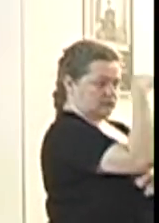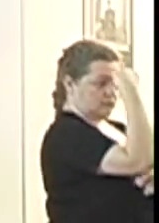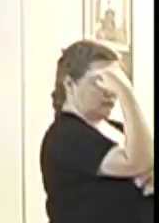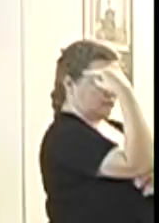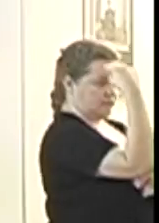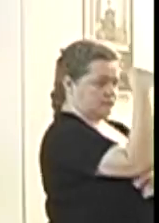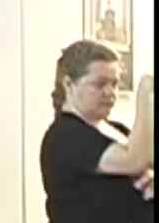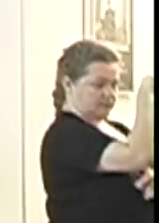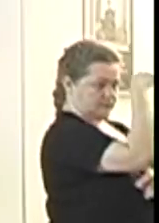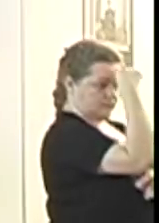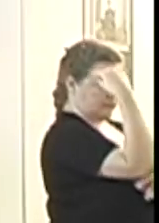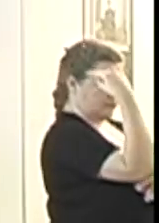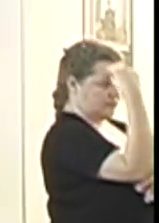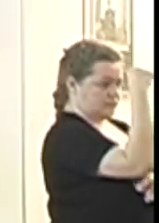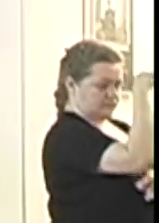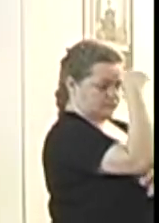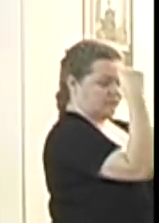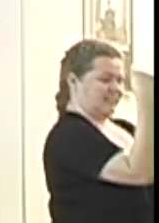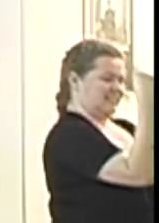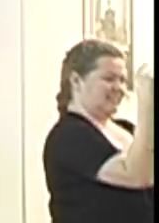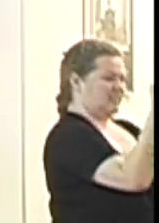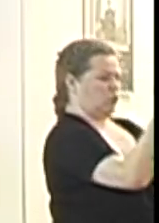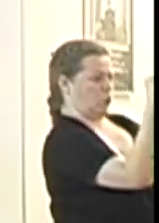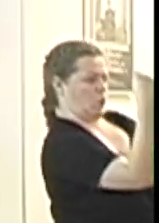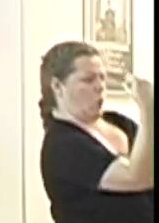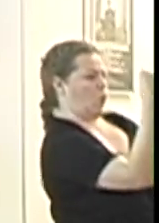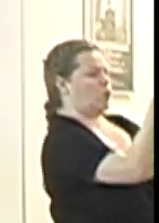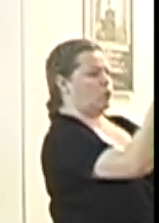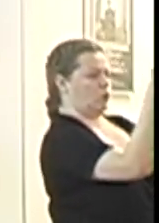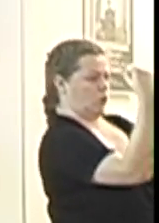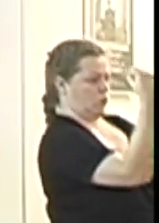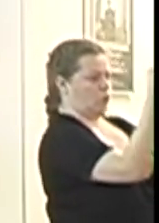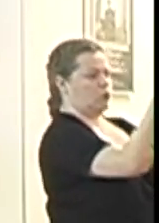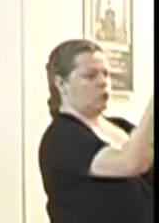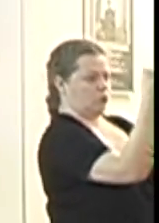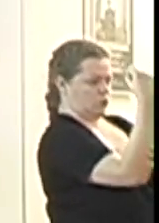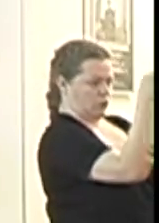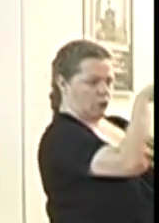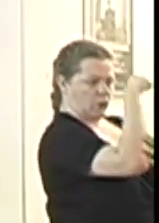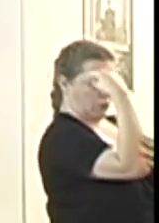Black is a forearm rotation for the radial ulnar joint.